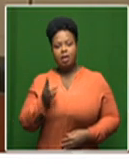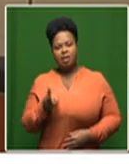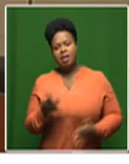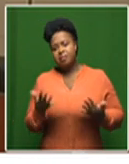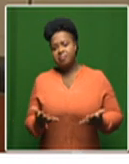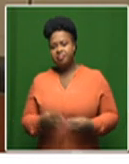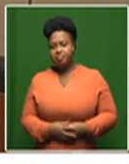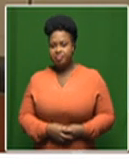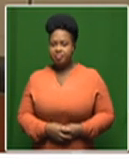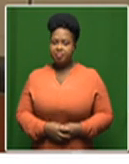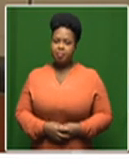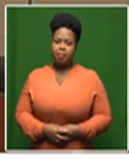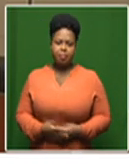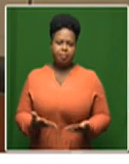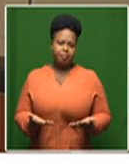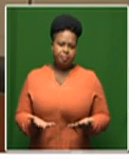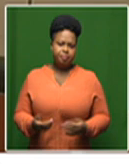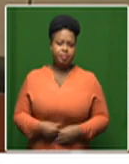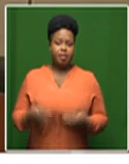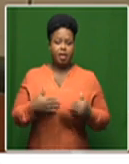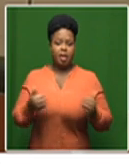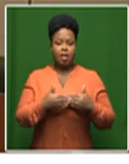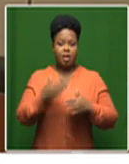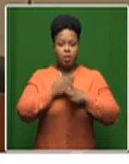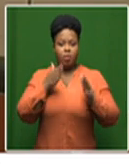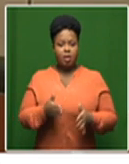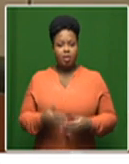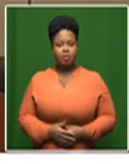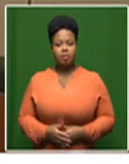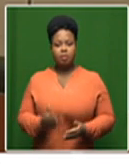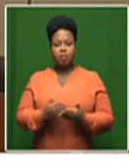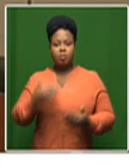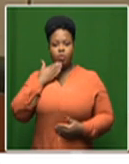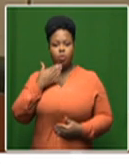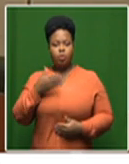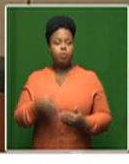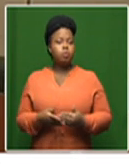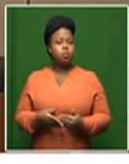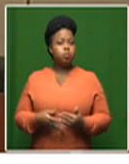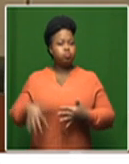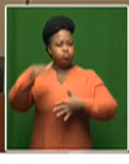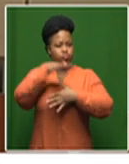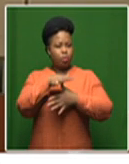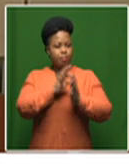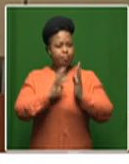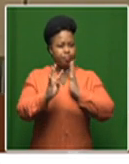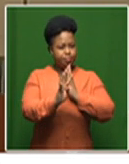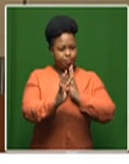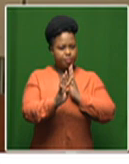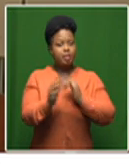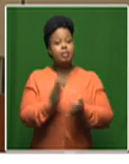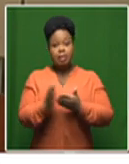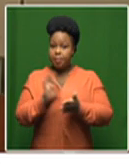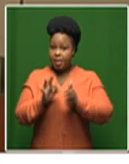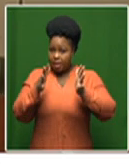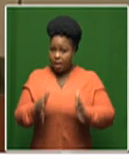if amongst those healthcare workers who will be prioritized, but we understand that even the cleaners, as